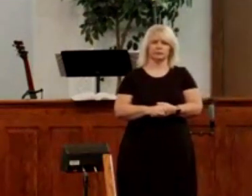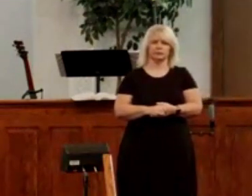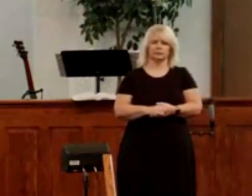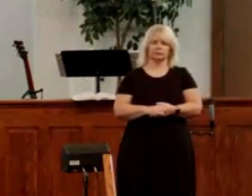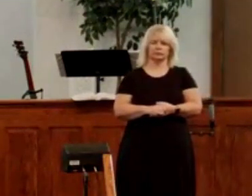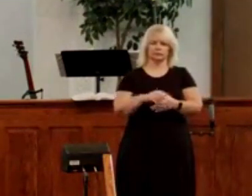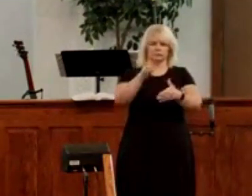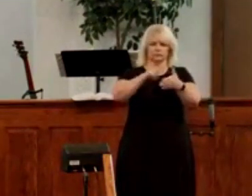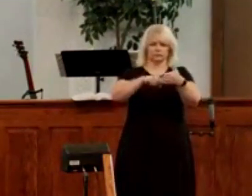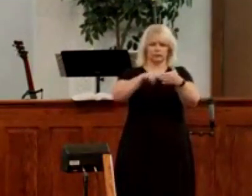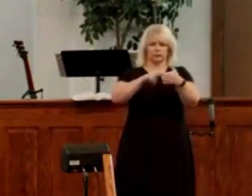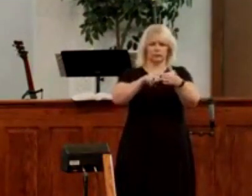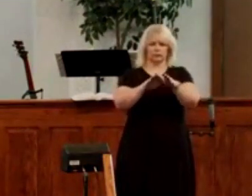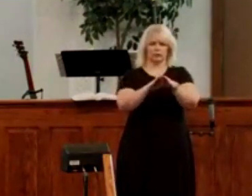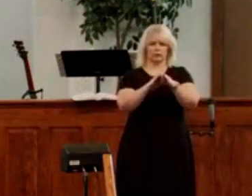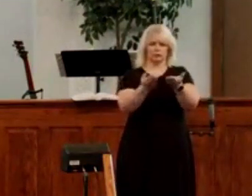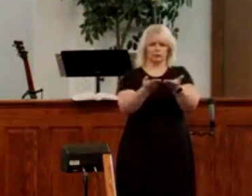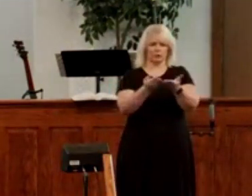Read your bulletin.